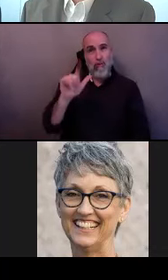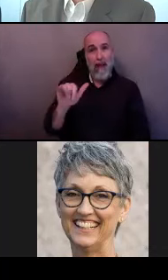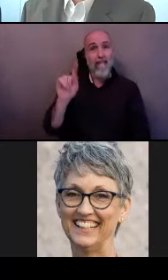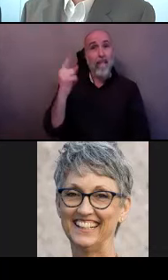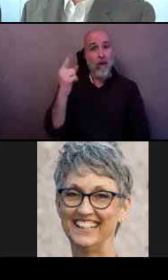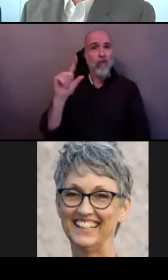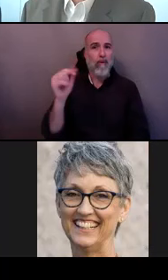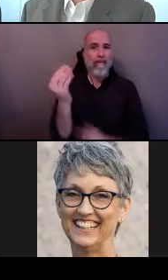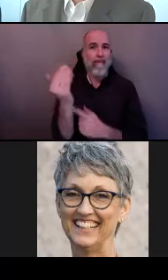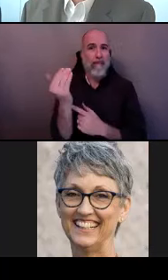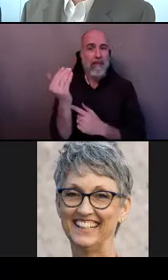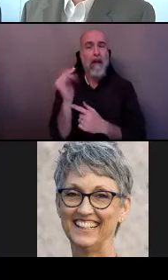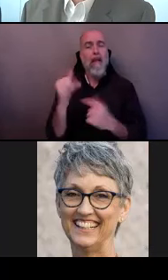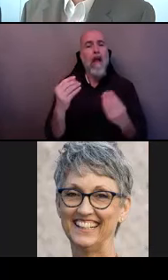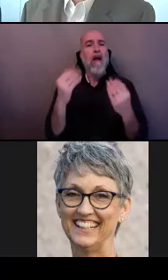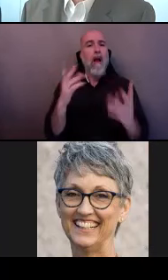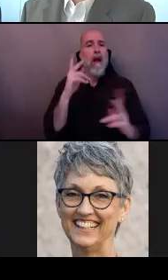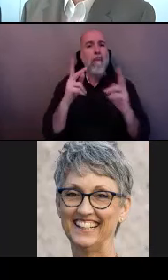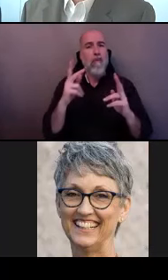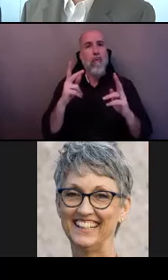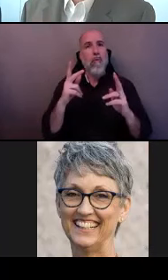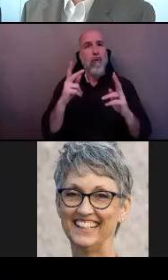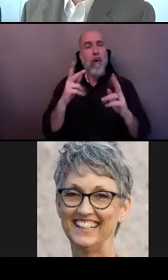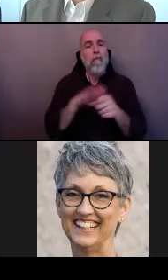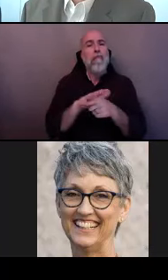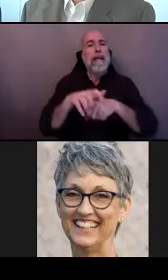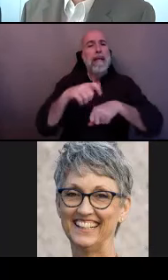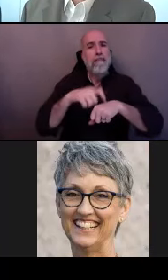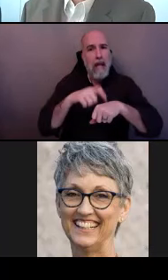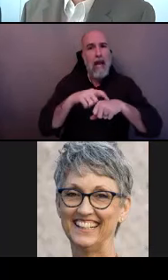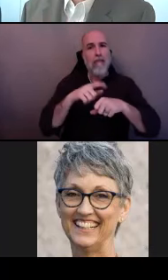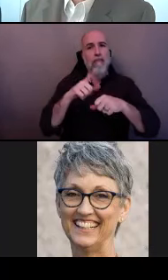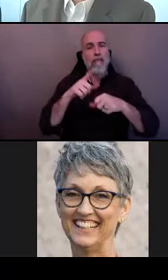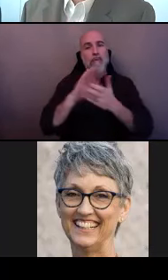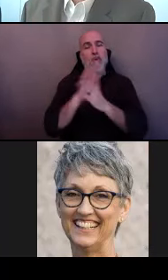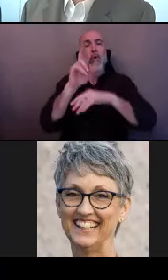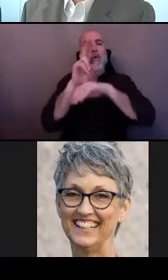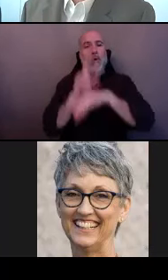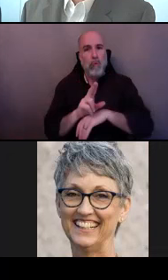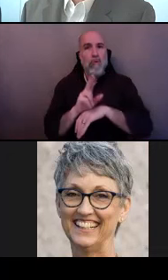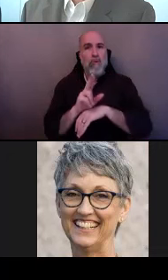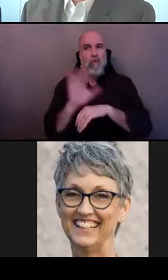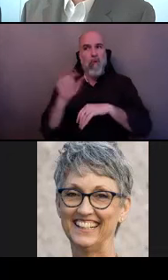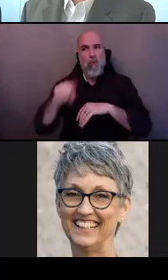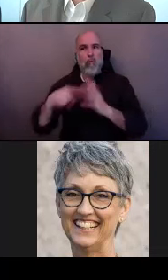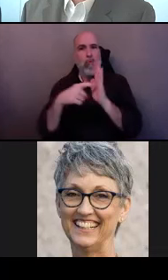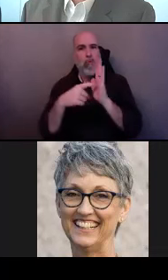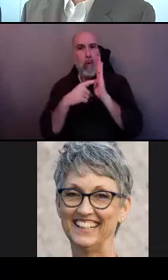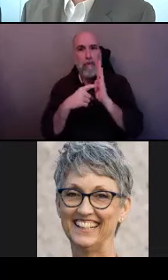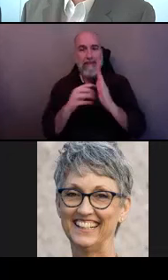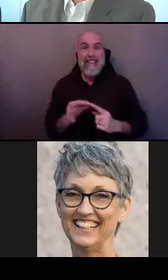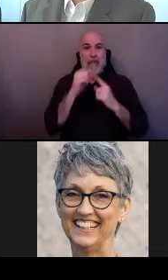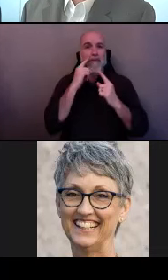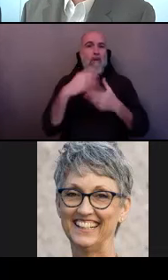2015. That gave people a pretty good time frame to get used to the requirements, and especially for the